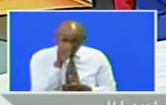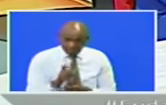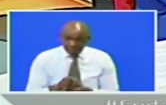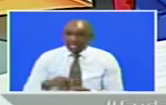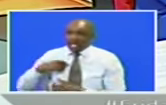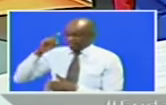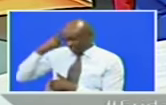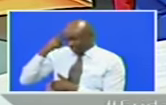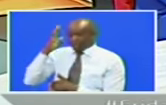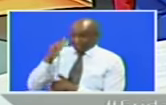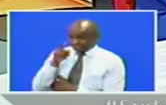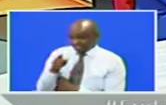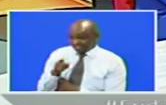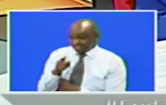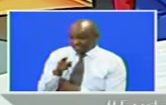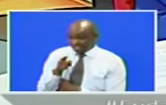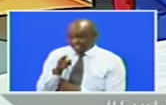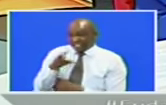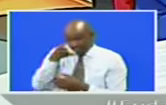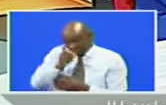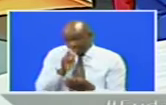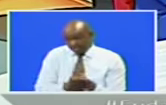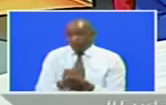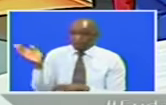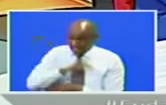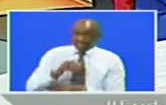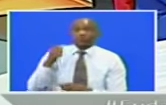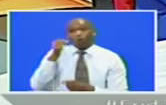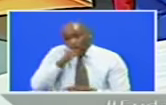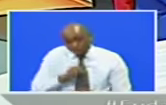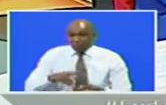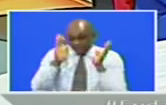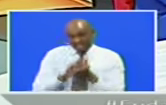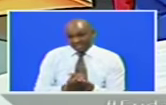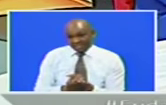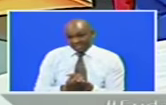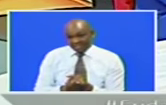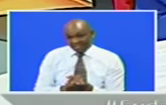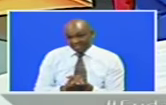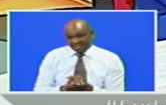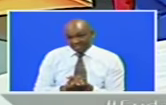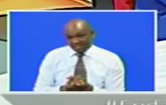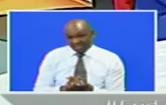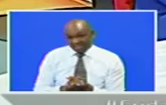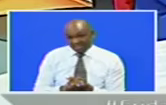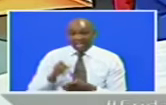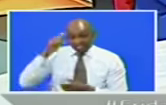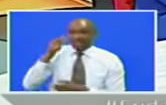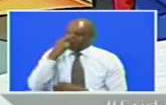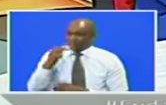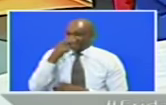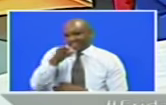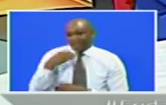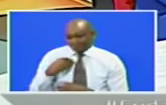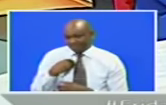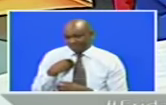I think, Betty, they may now have to go back to traditional methods of... I'm finding it hard to describe